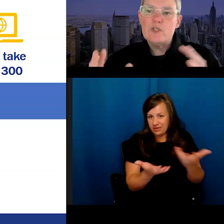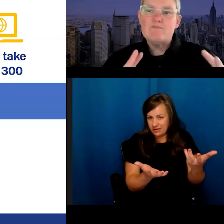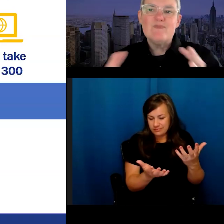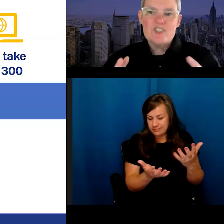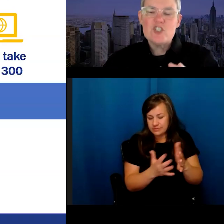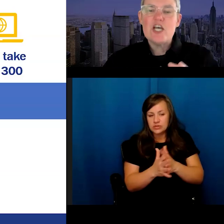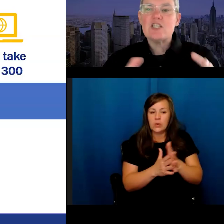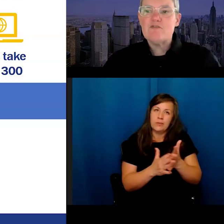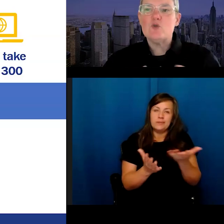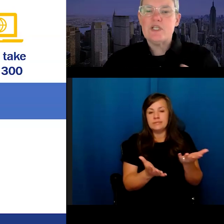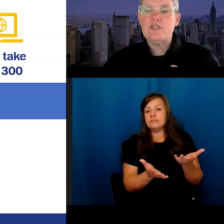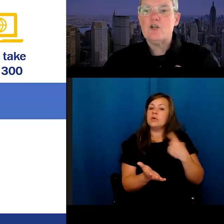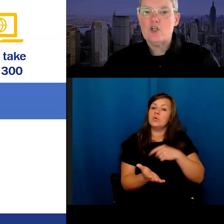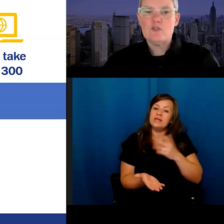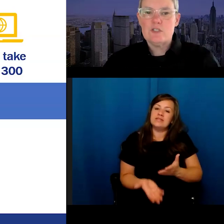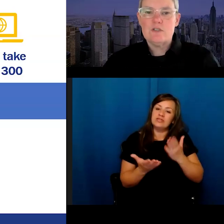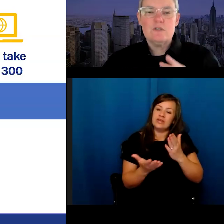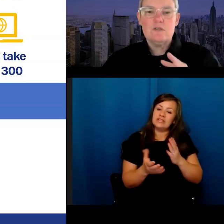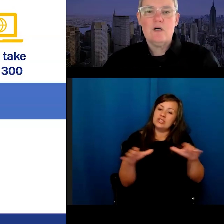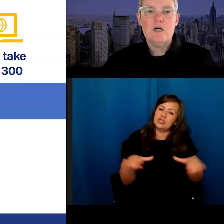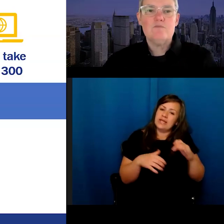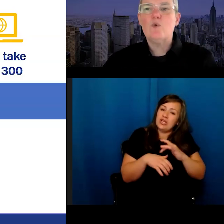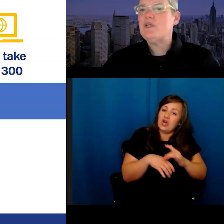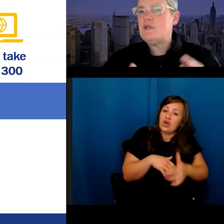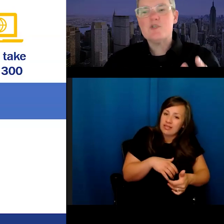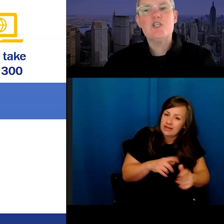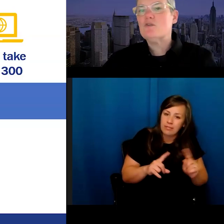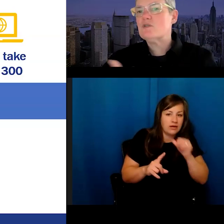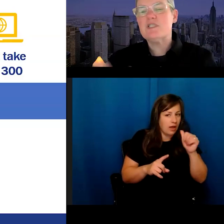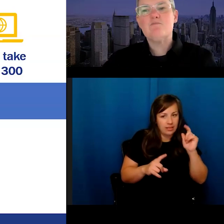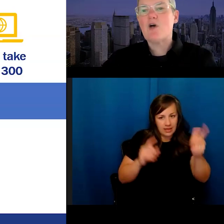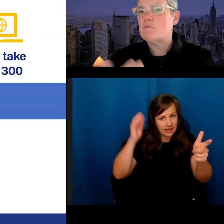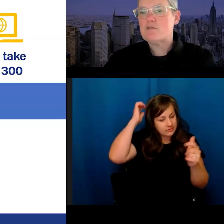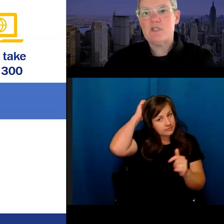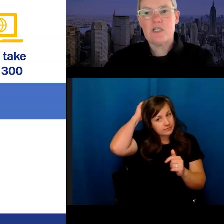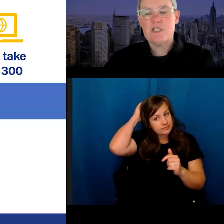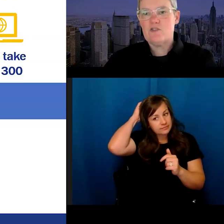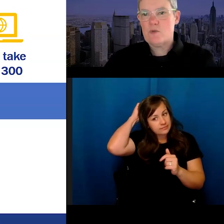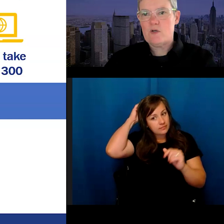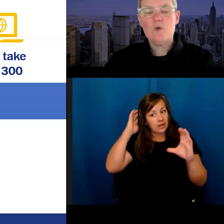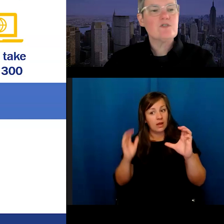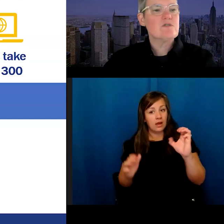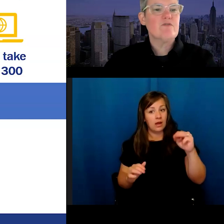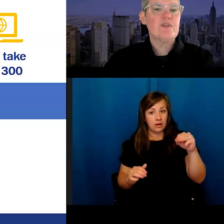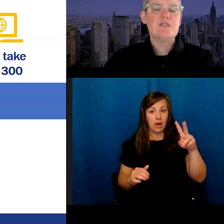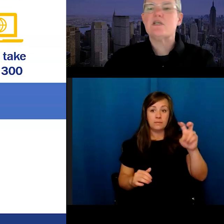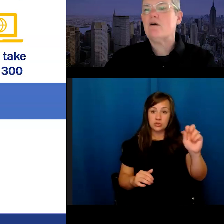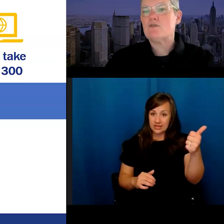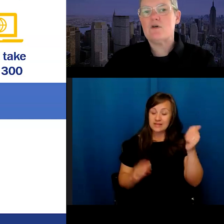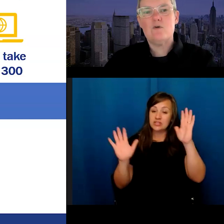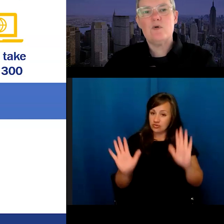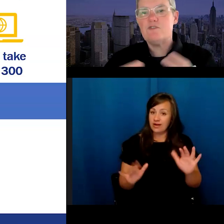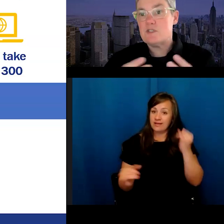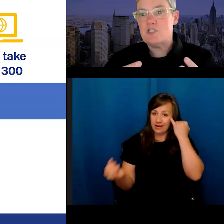So we suggest kind of doing it earlier, when, and particularly Comp 210, like I said, is a great course for this,